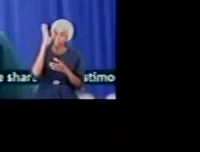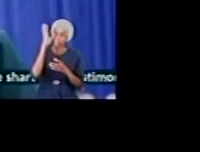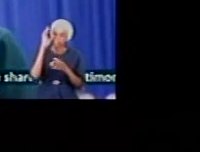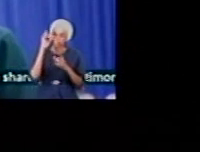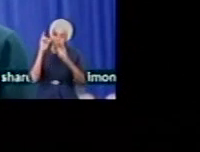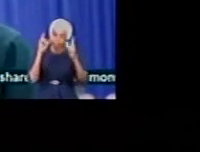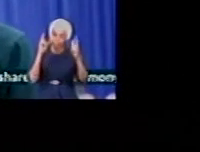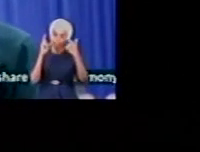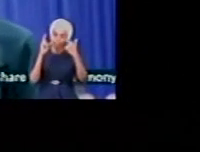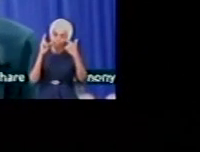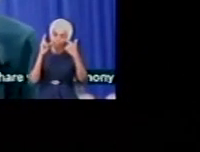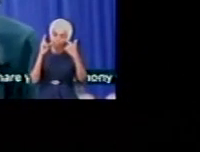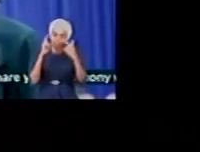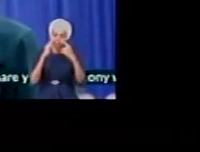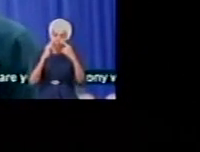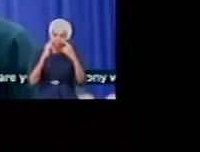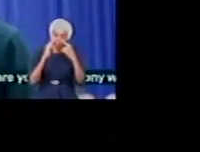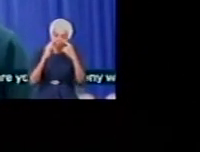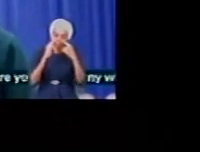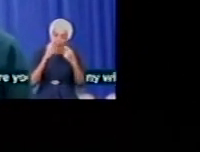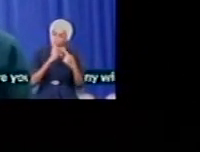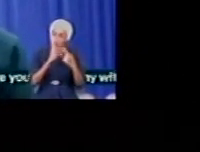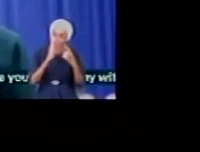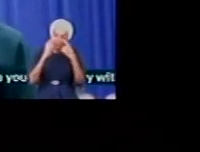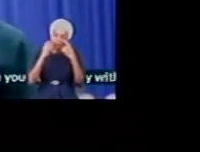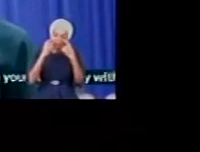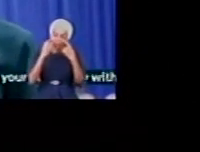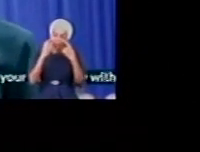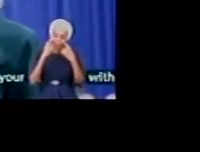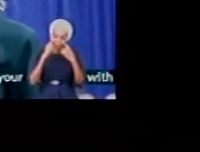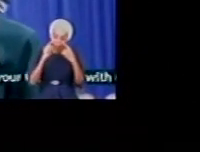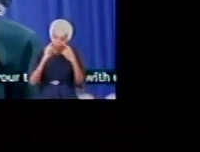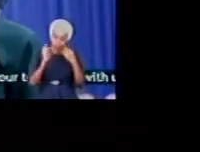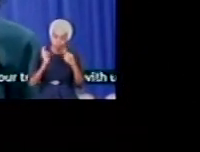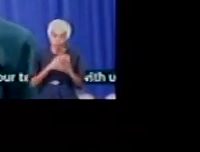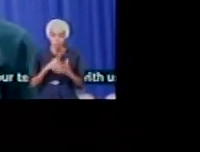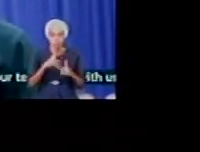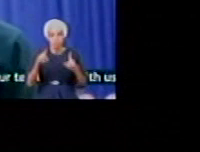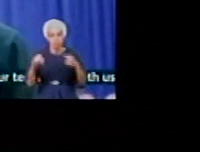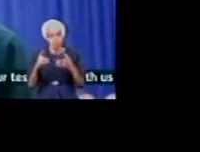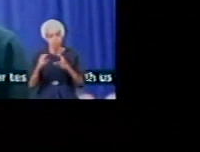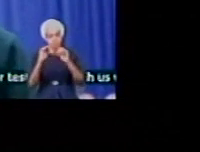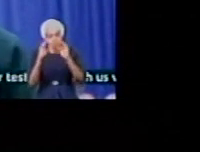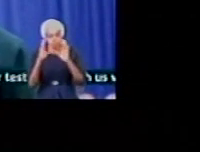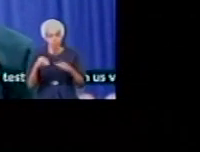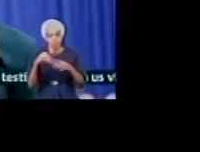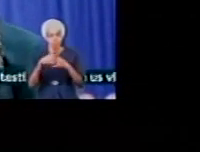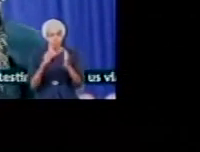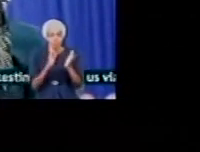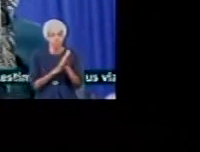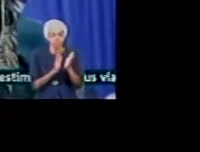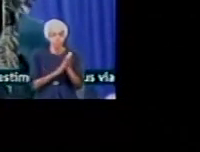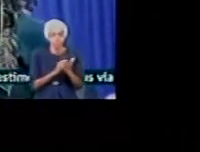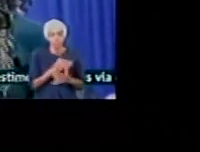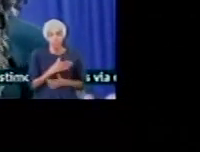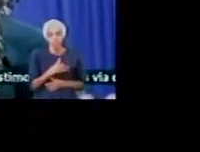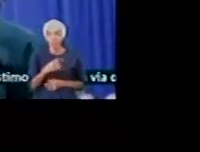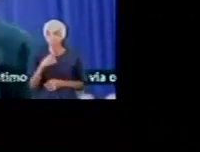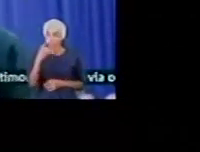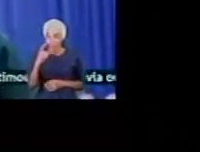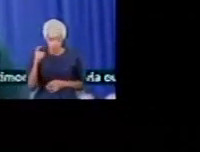my proprietress, she said I should tell my parents that they should buy me glasses.